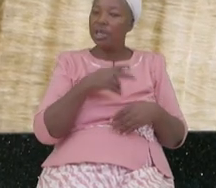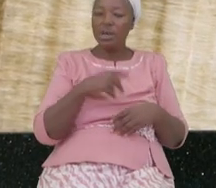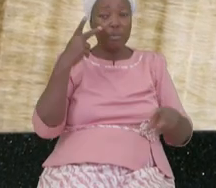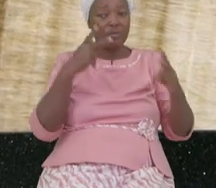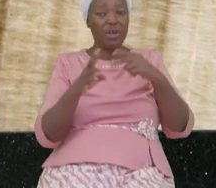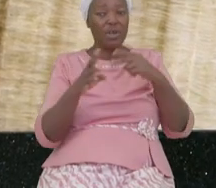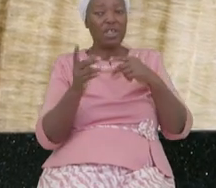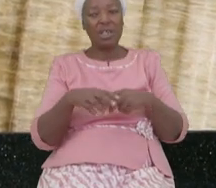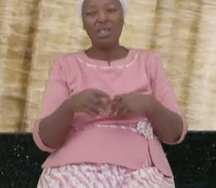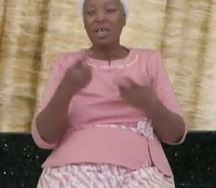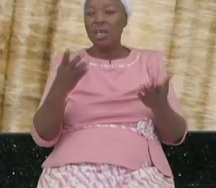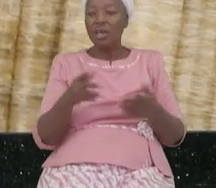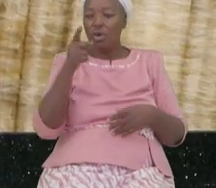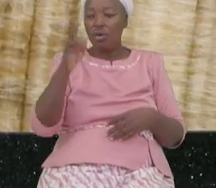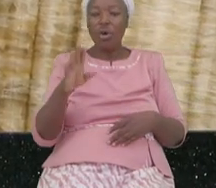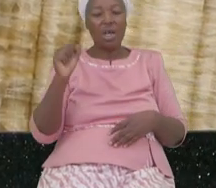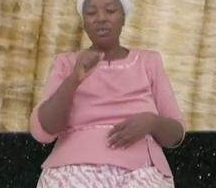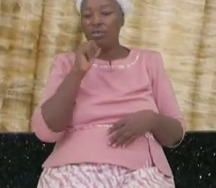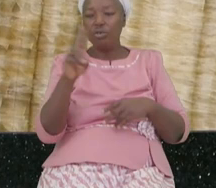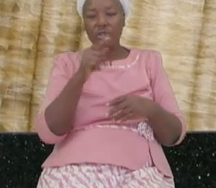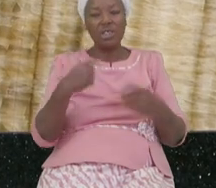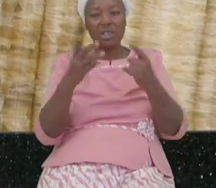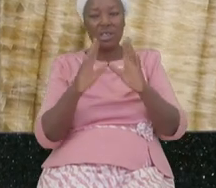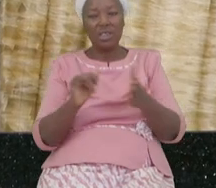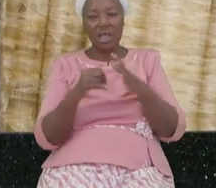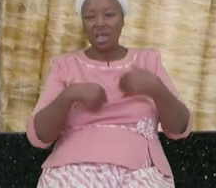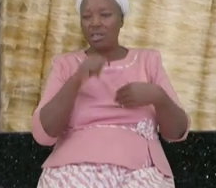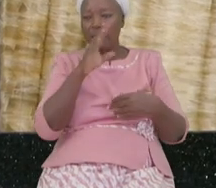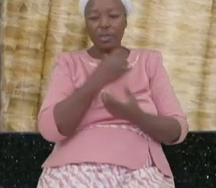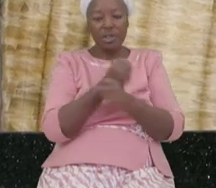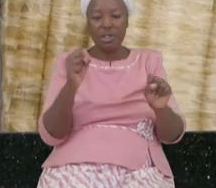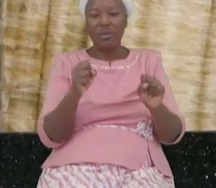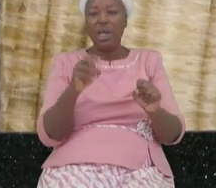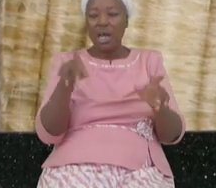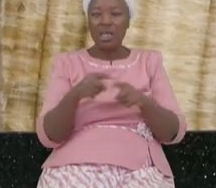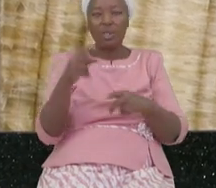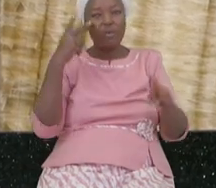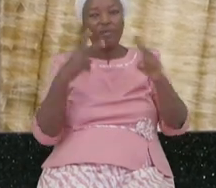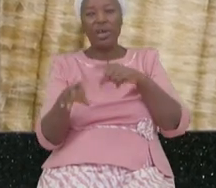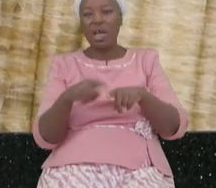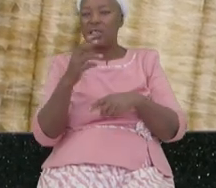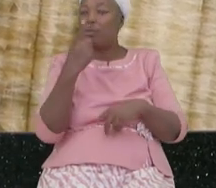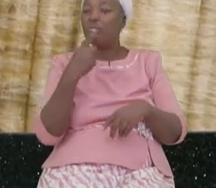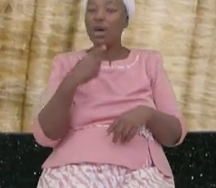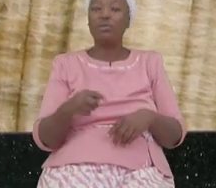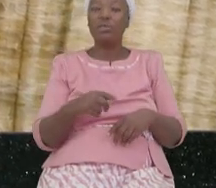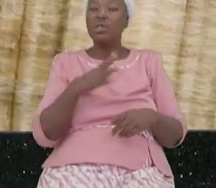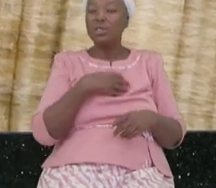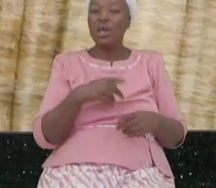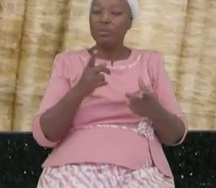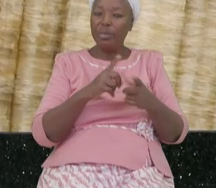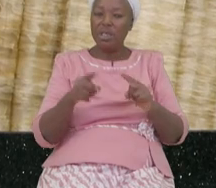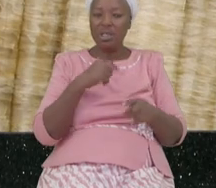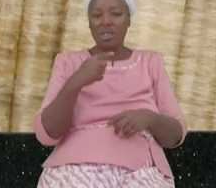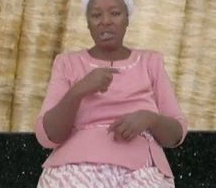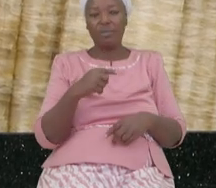God cannot use a sinner who had not been converted as his prophet, as his mouthpiece. He was saved. But